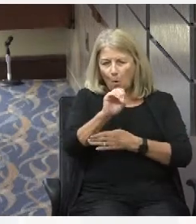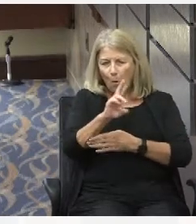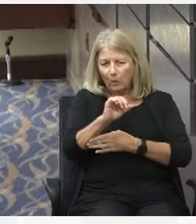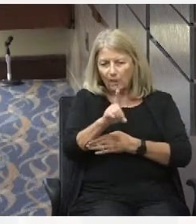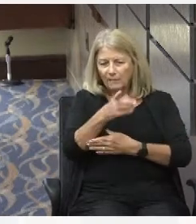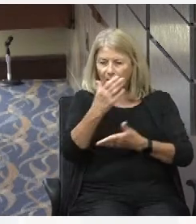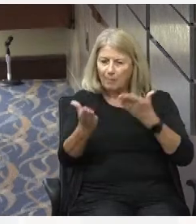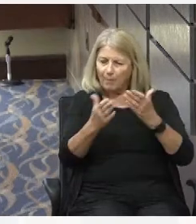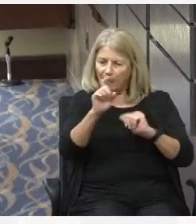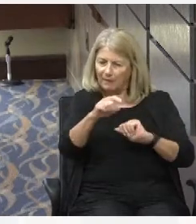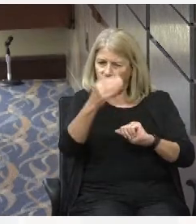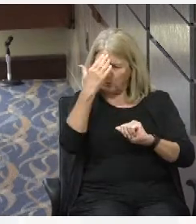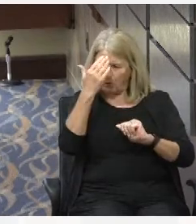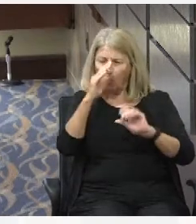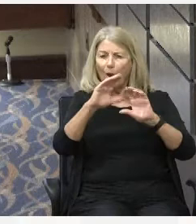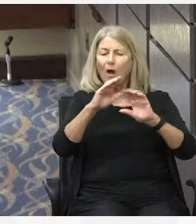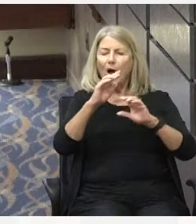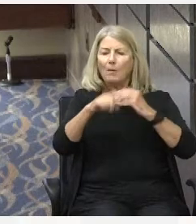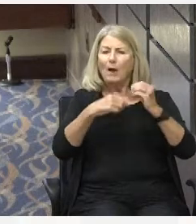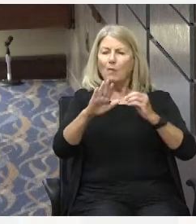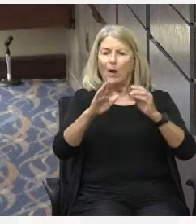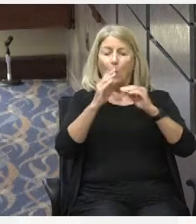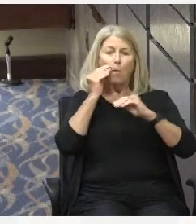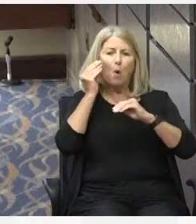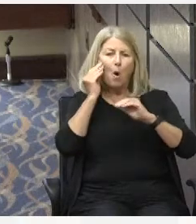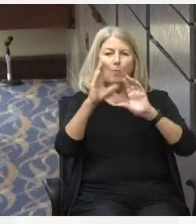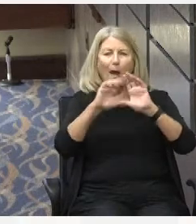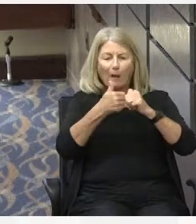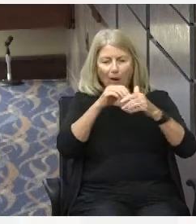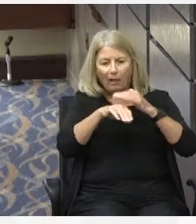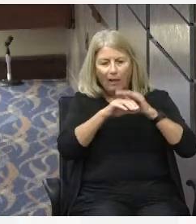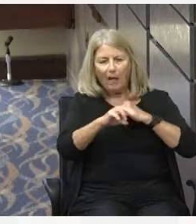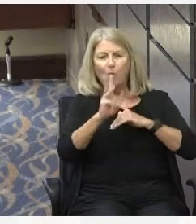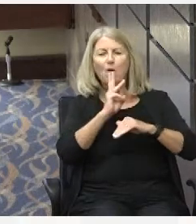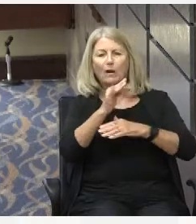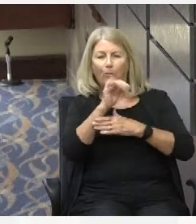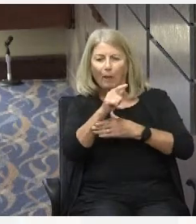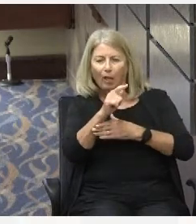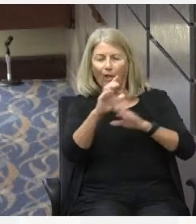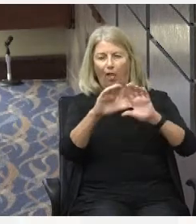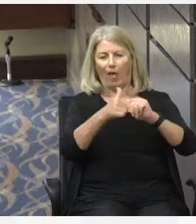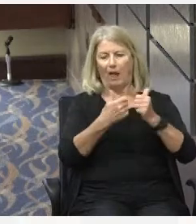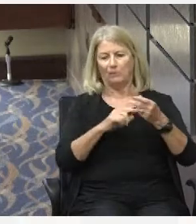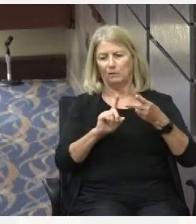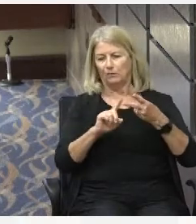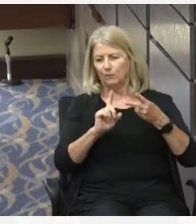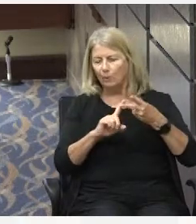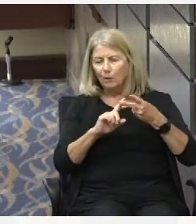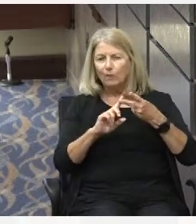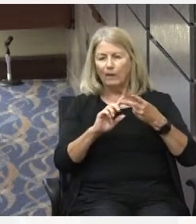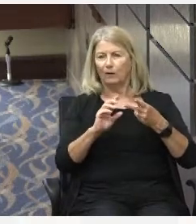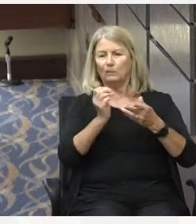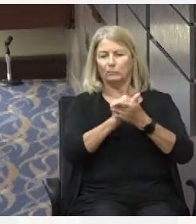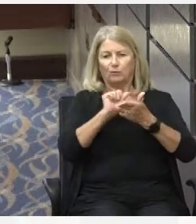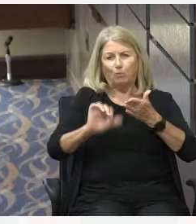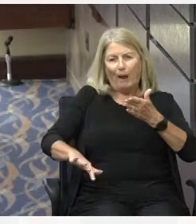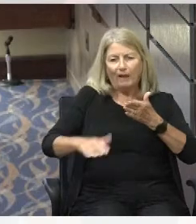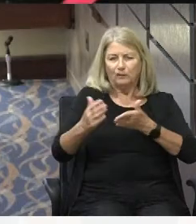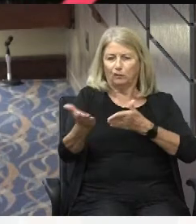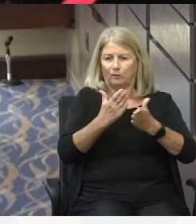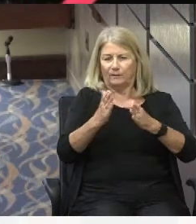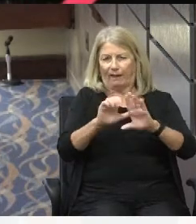about their home, how to access their water bill, maybe how to gain access to their garbage services as well.